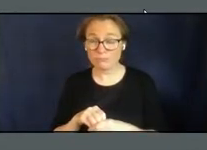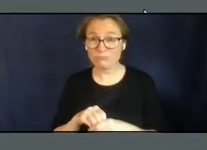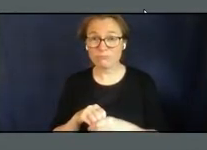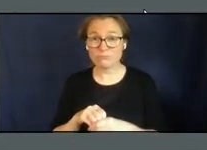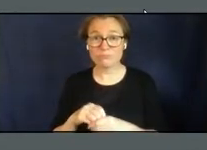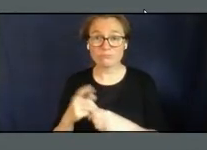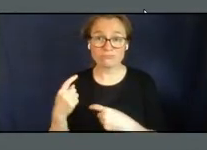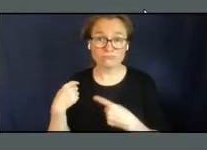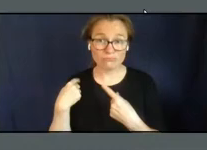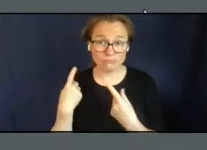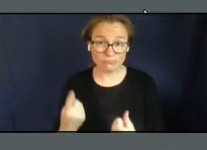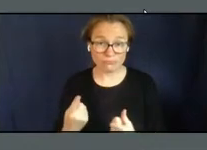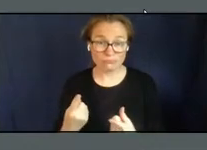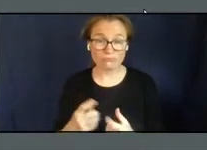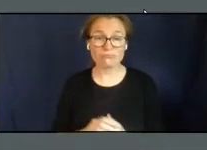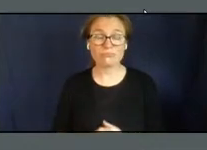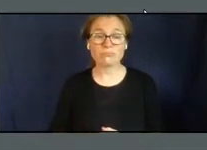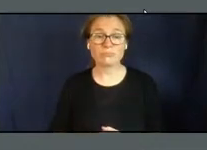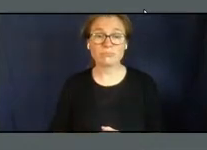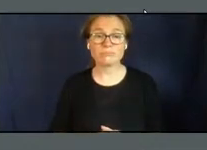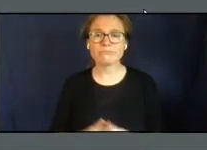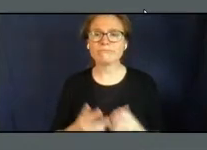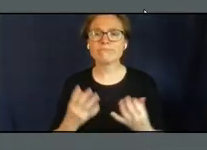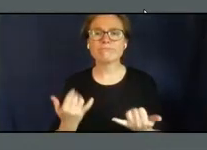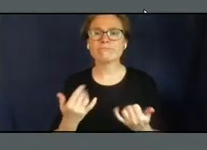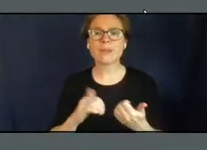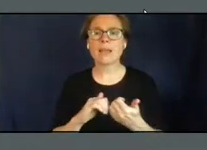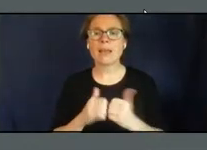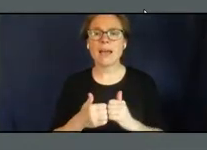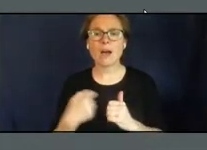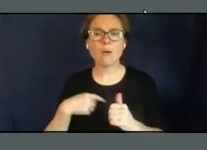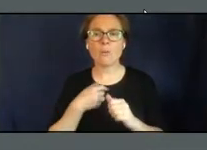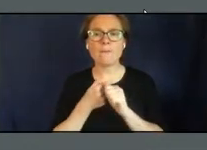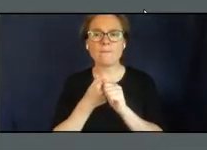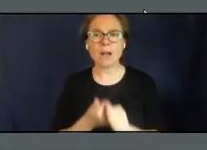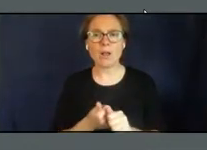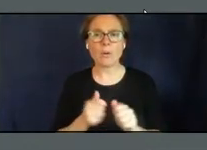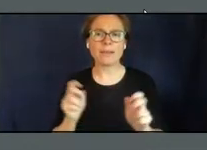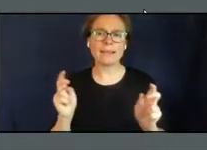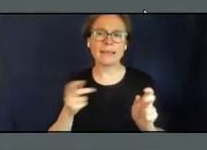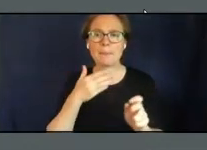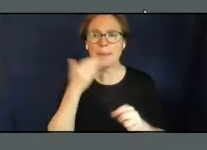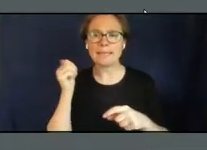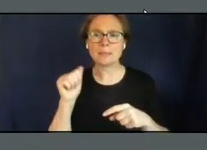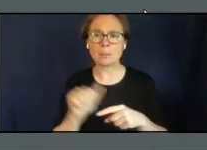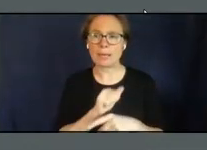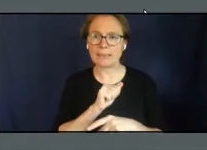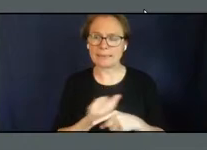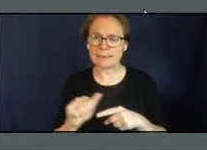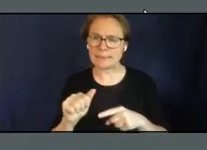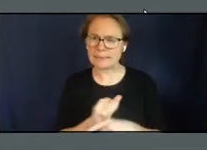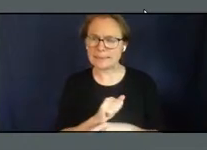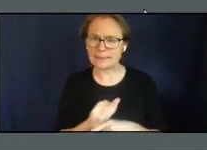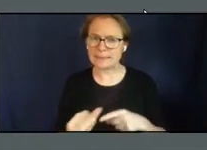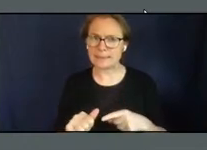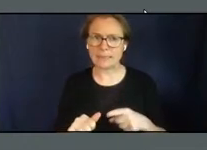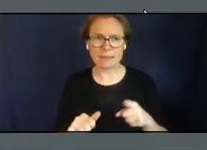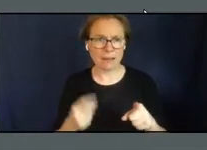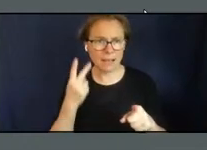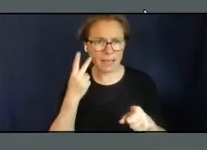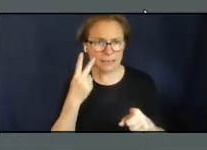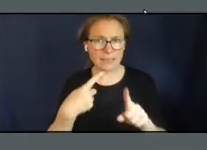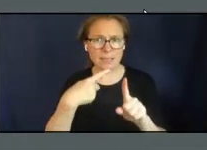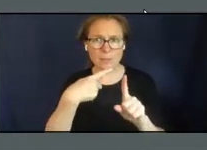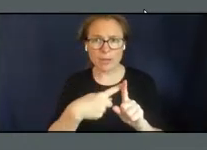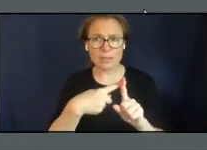asked, how are we taking best practices that we hear about? So a lot of good things on this list of activities. How